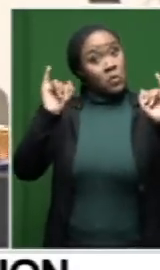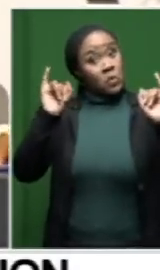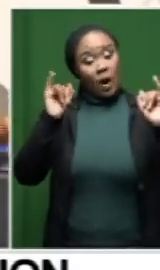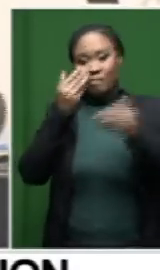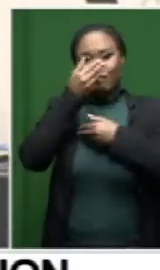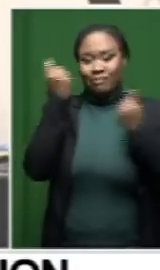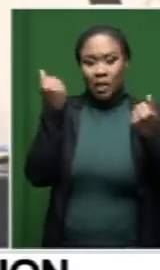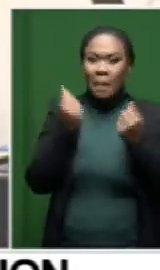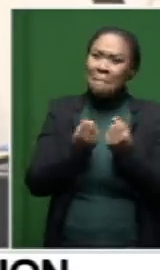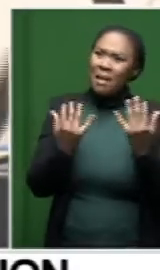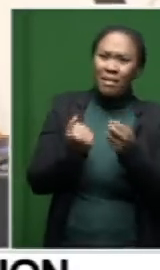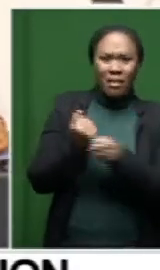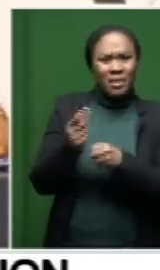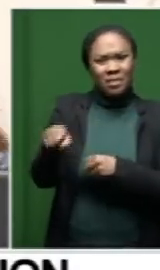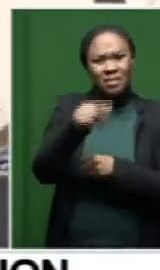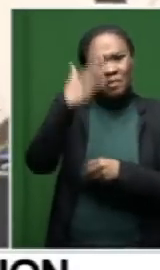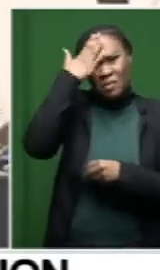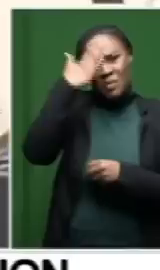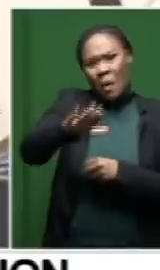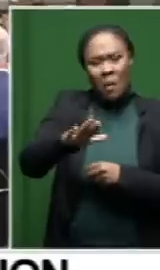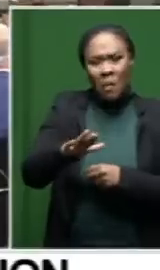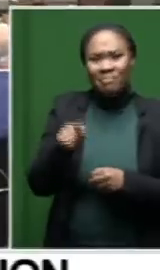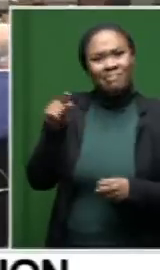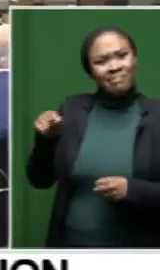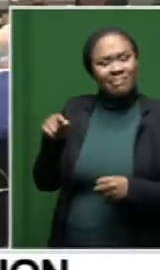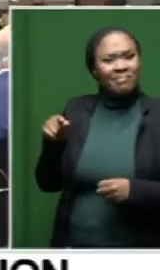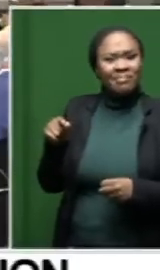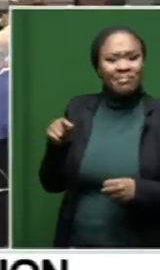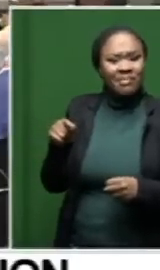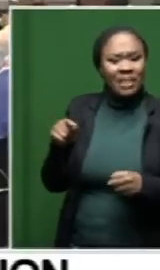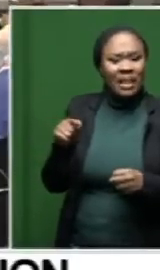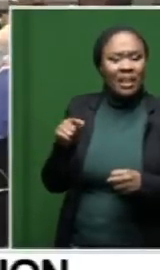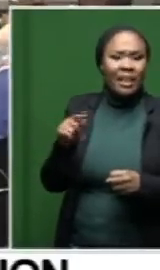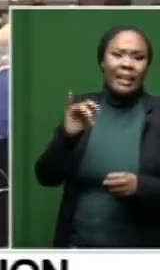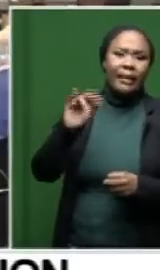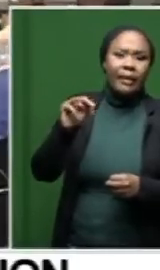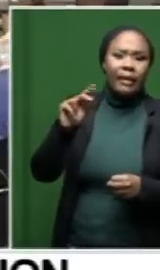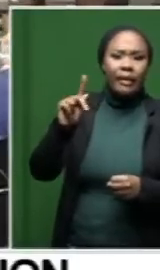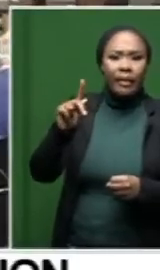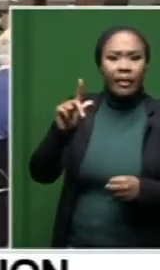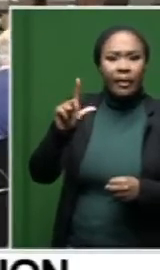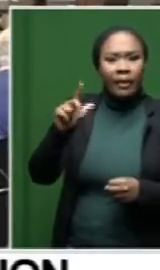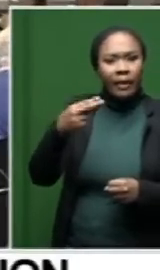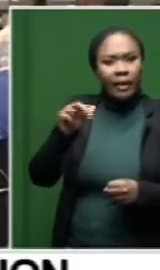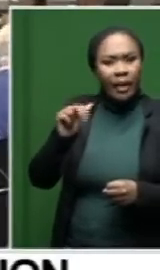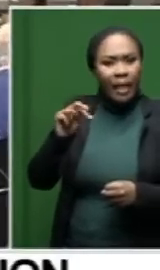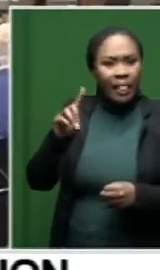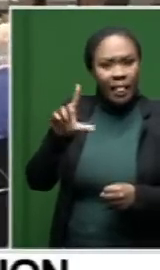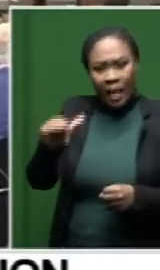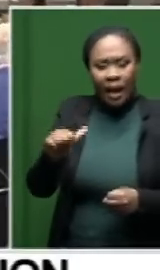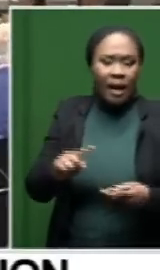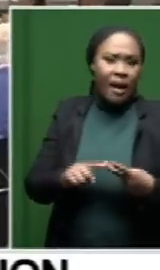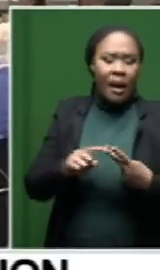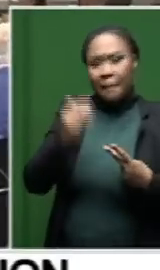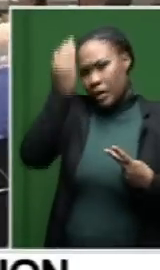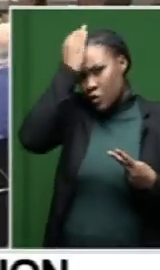mean, we knew for many, many years about the problems relating to Nkandla, the problems relating to the role of President